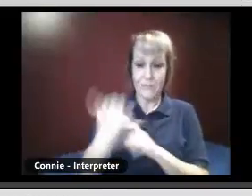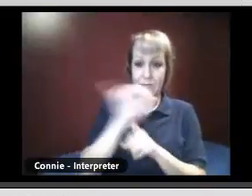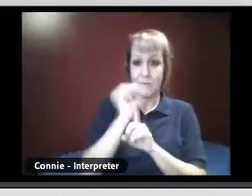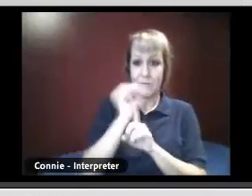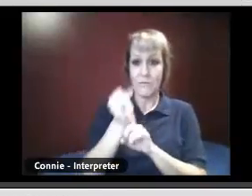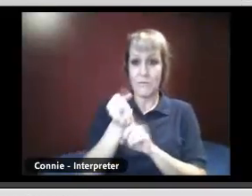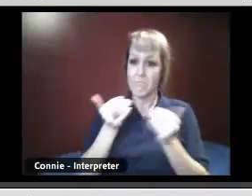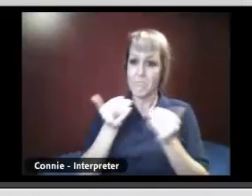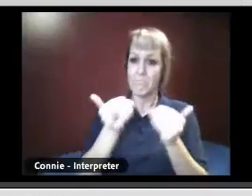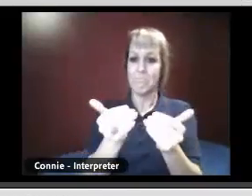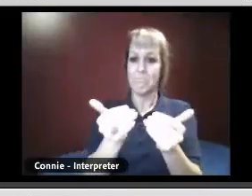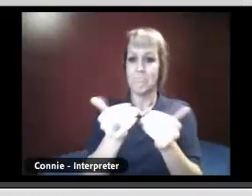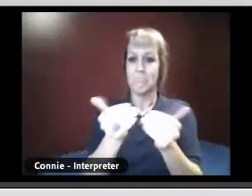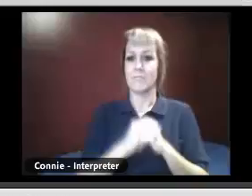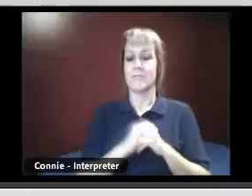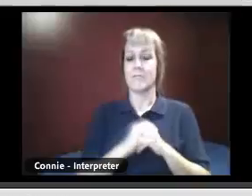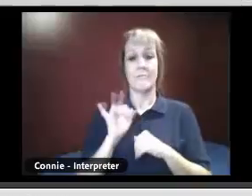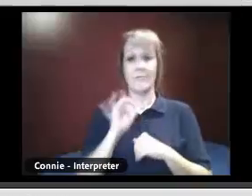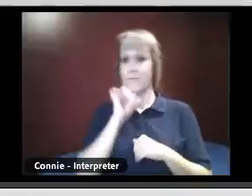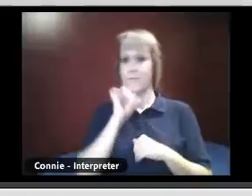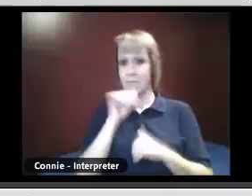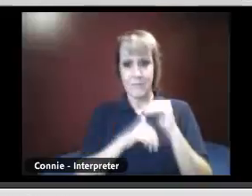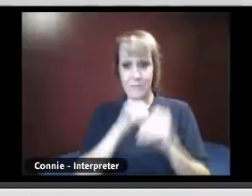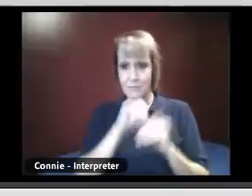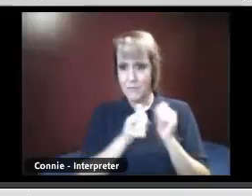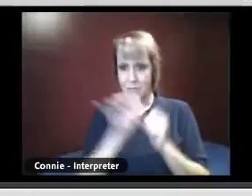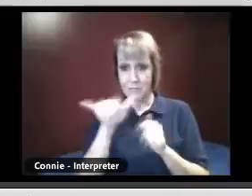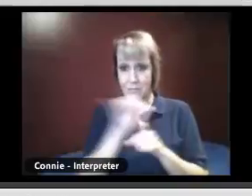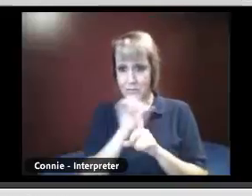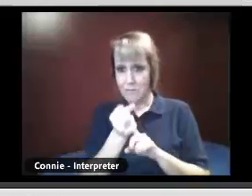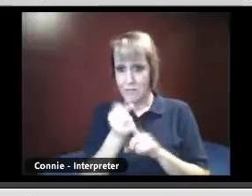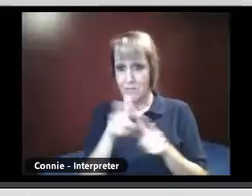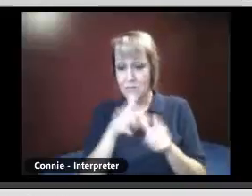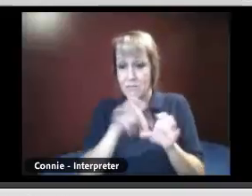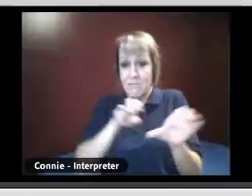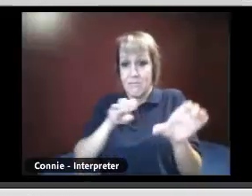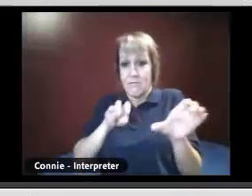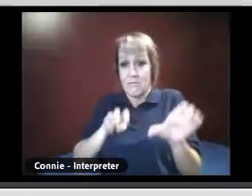forward with it. If we're not comfortable with it, we pull back.